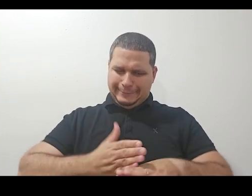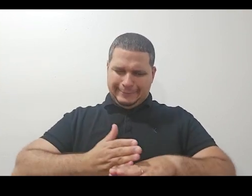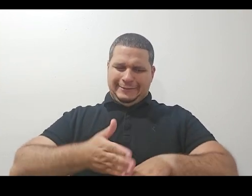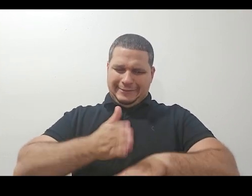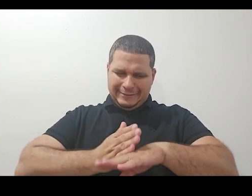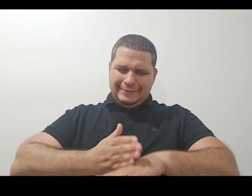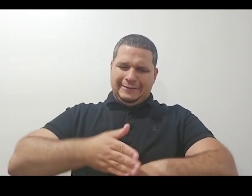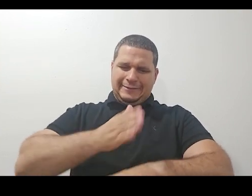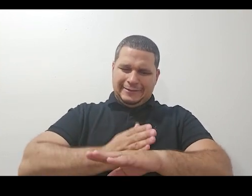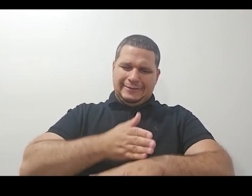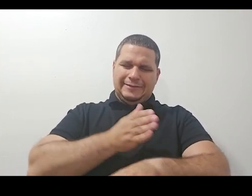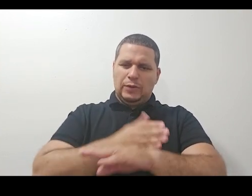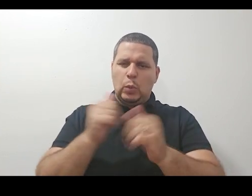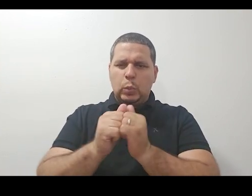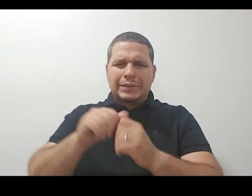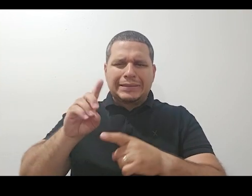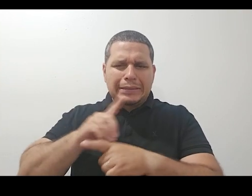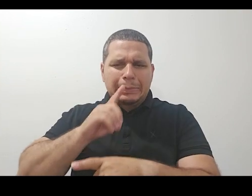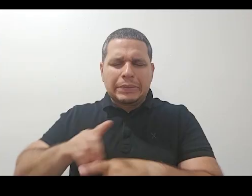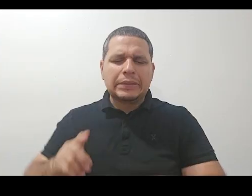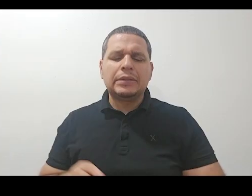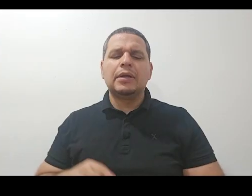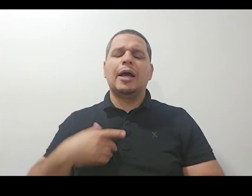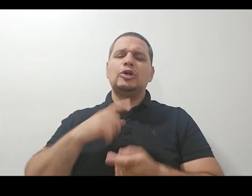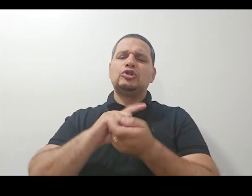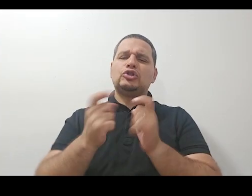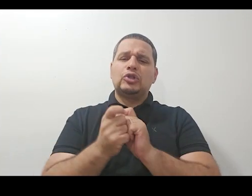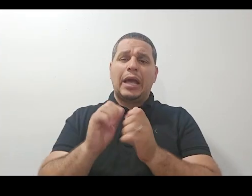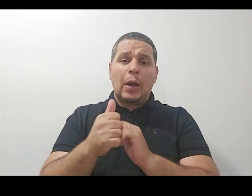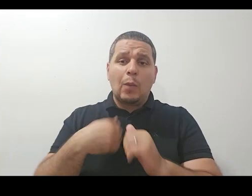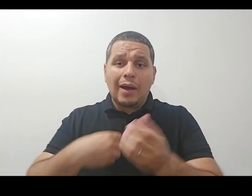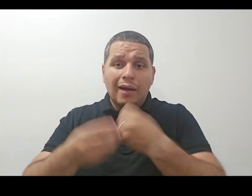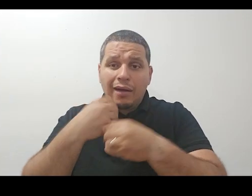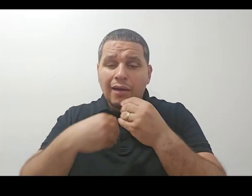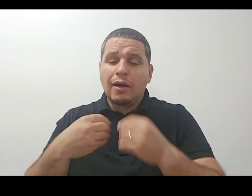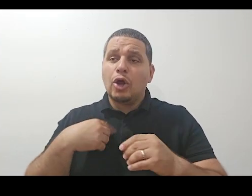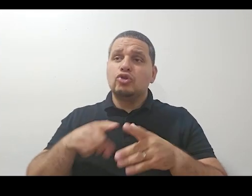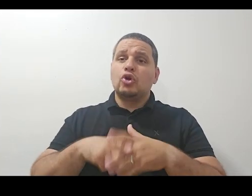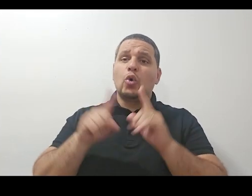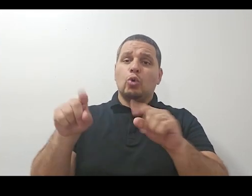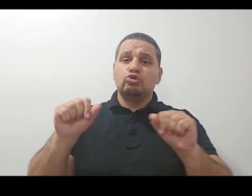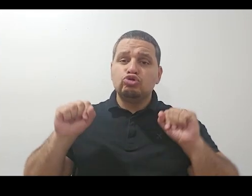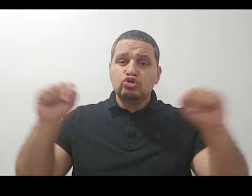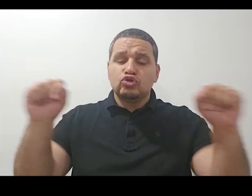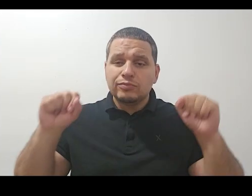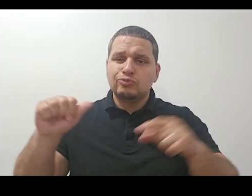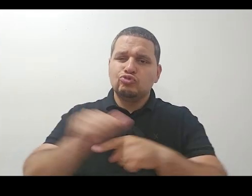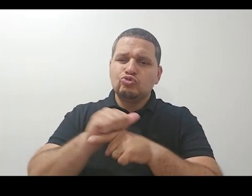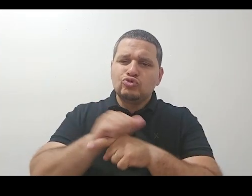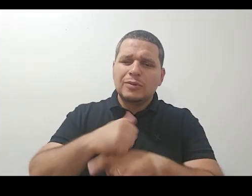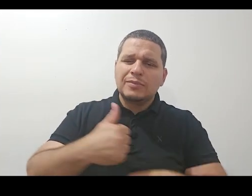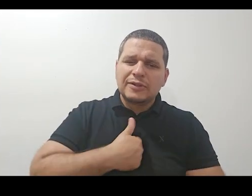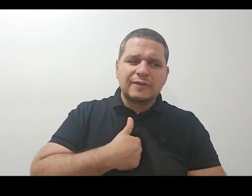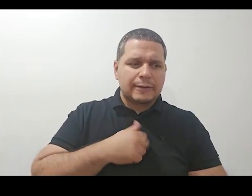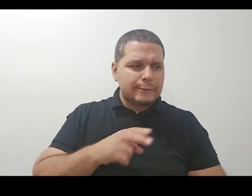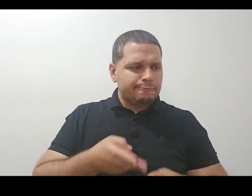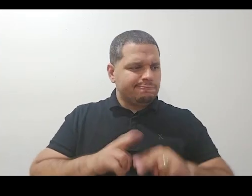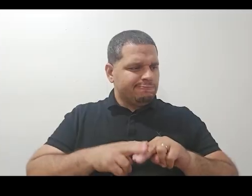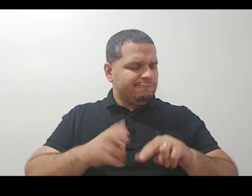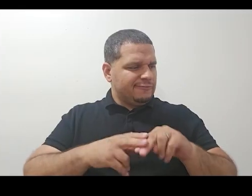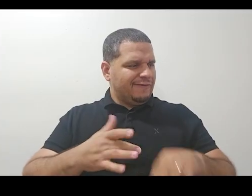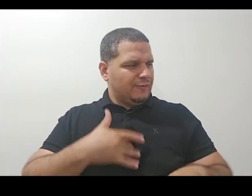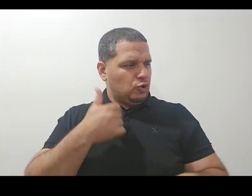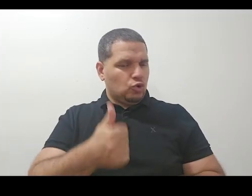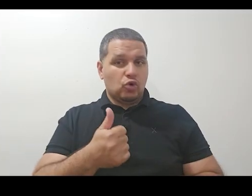me and do that work. And that came with discipline. I changed my diet. I started going to the gym, started training myself. I started feeling